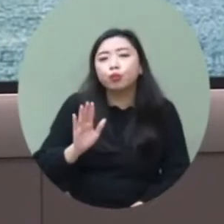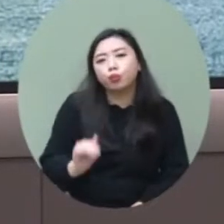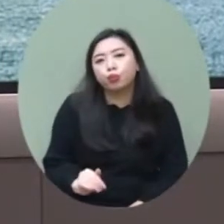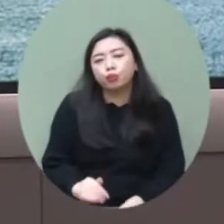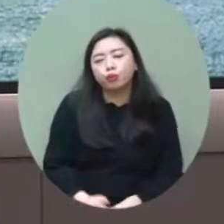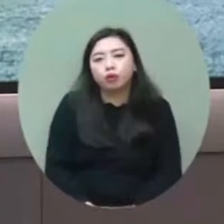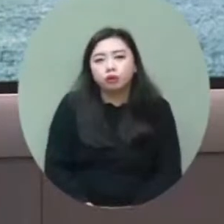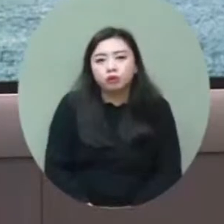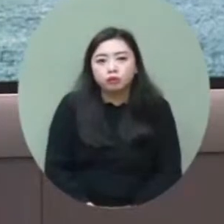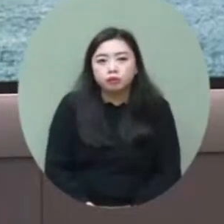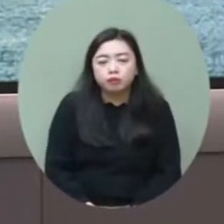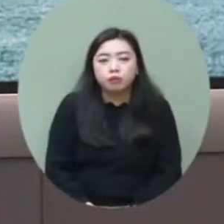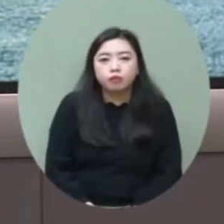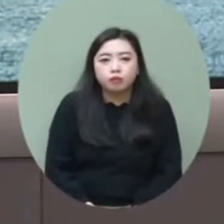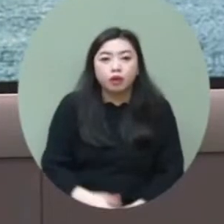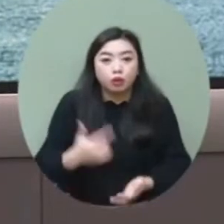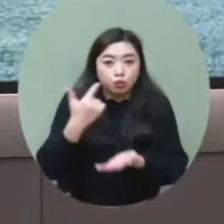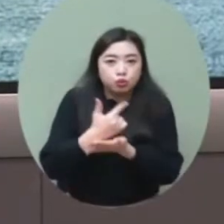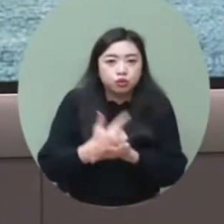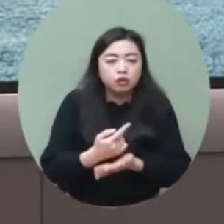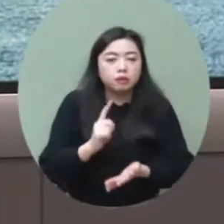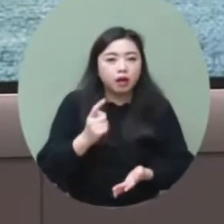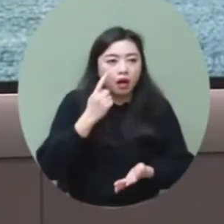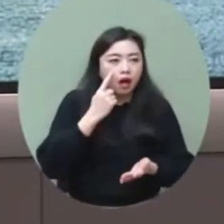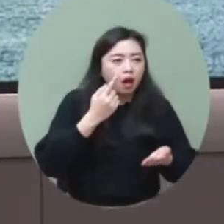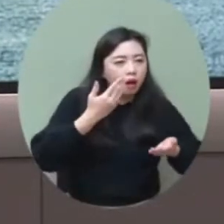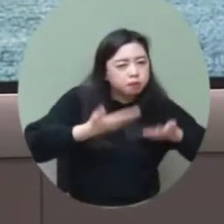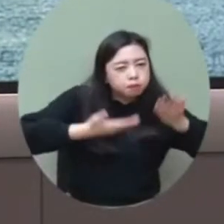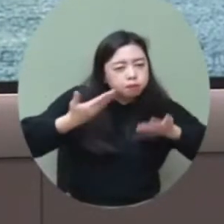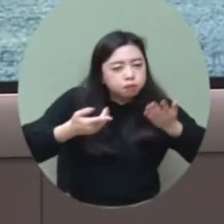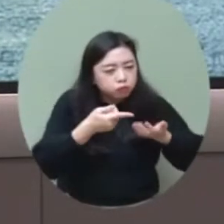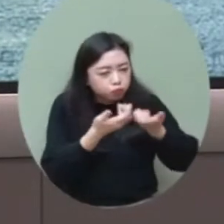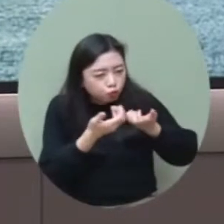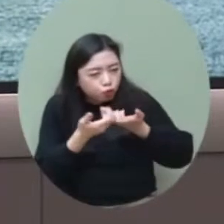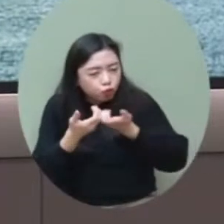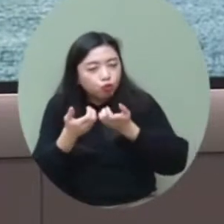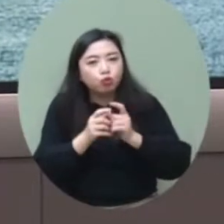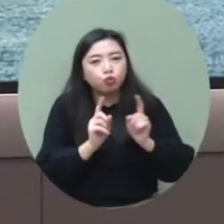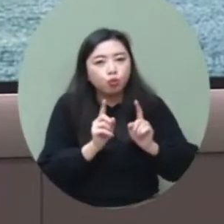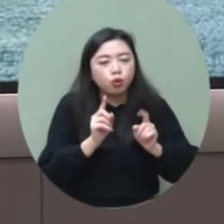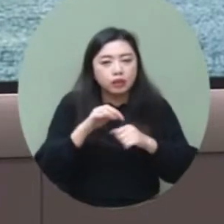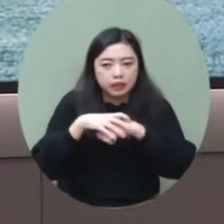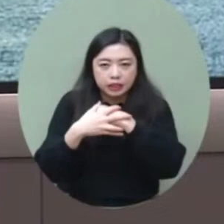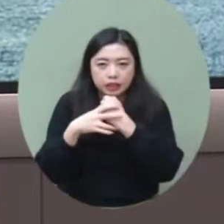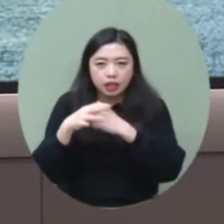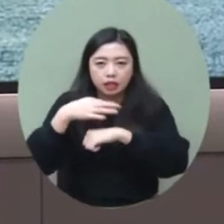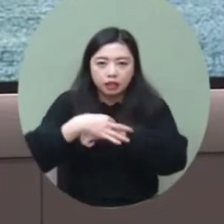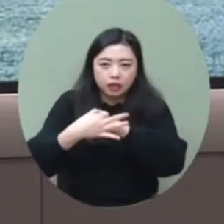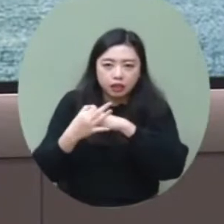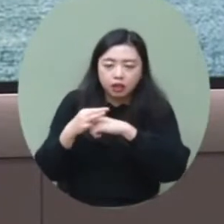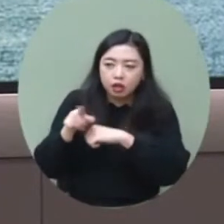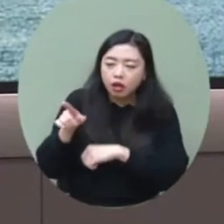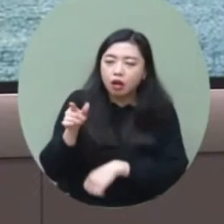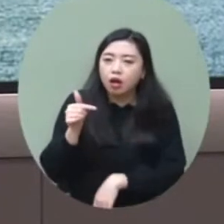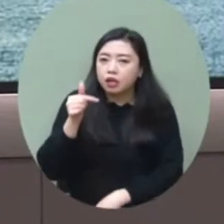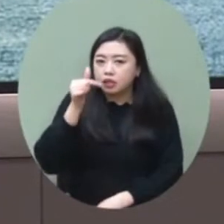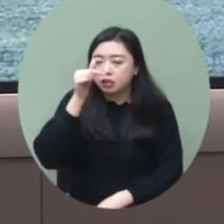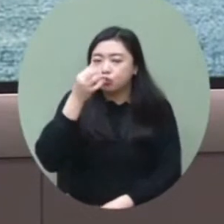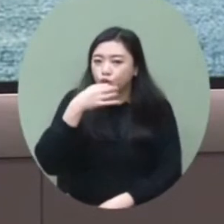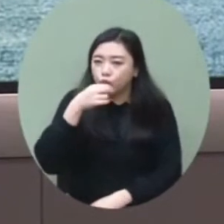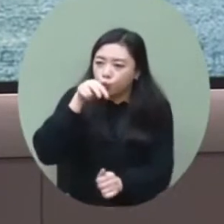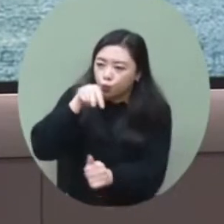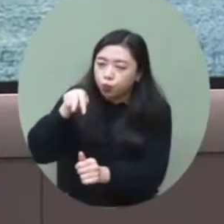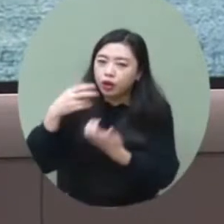would explore whether they could be introduced in Hong Kong. Of course, we would make reference to